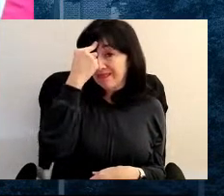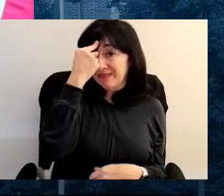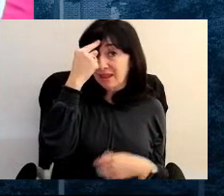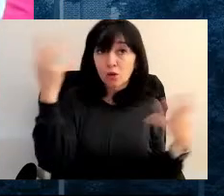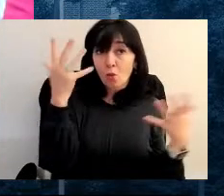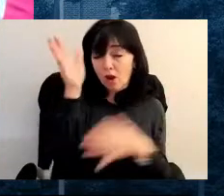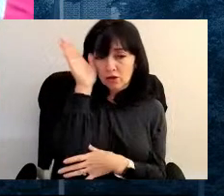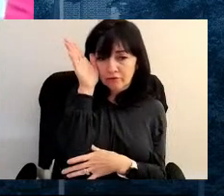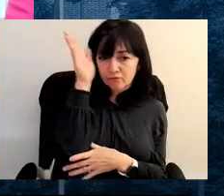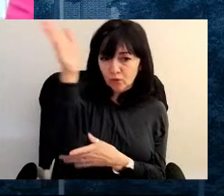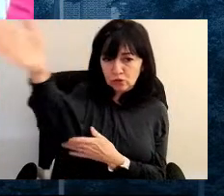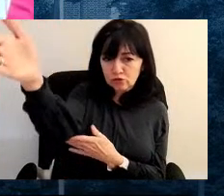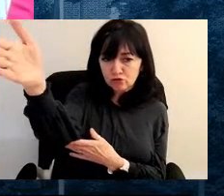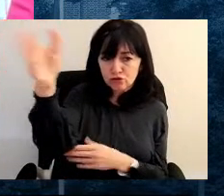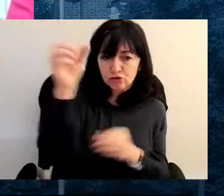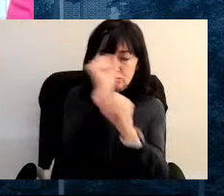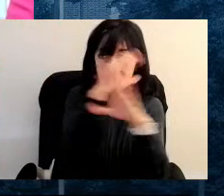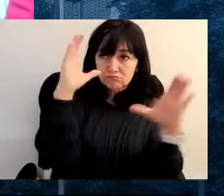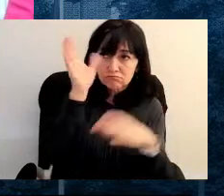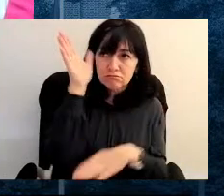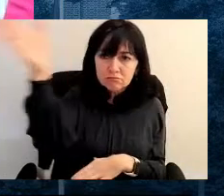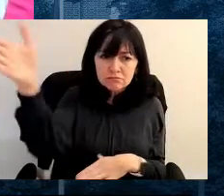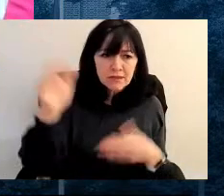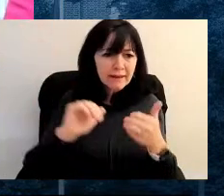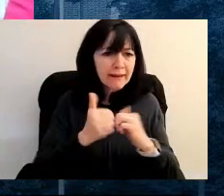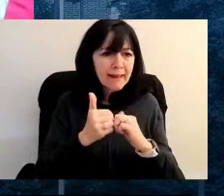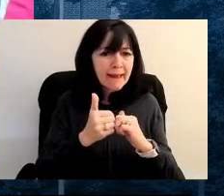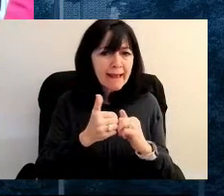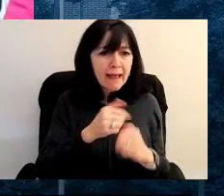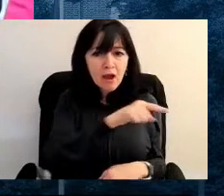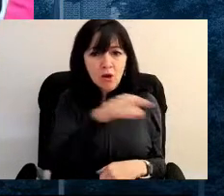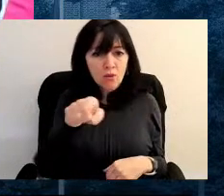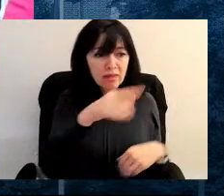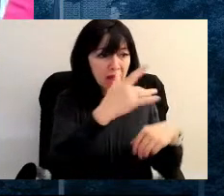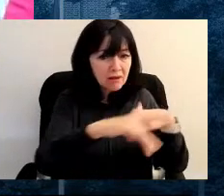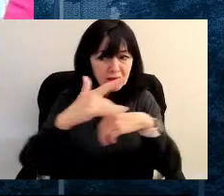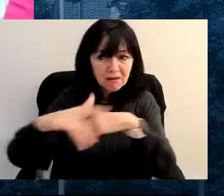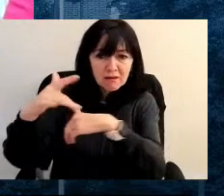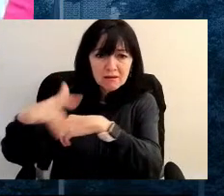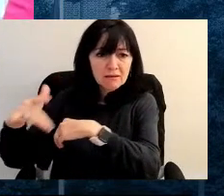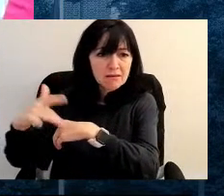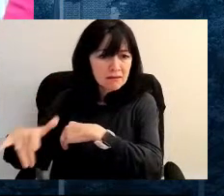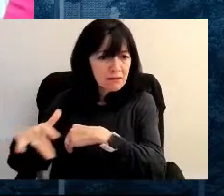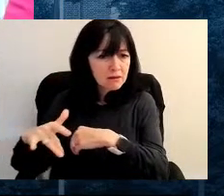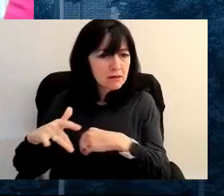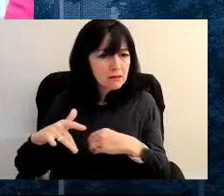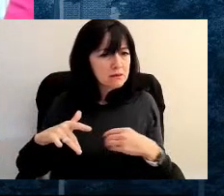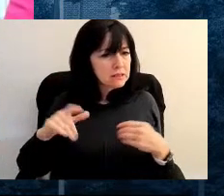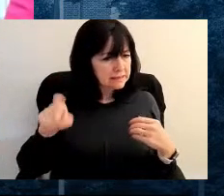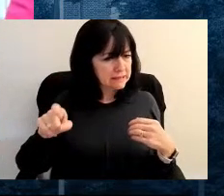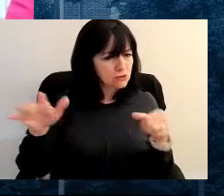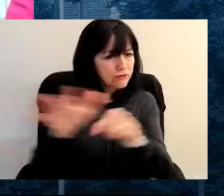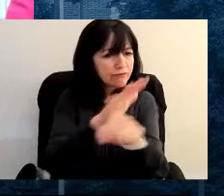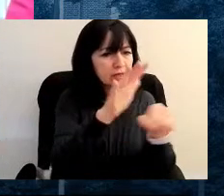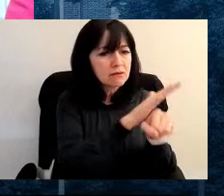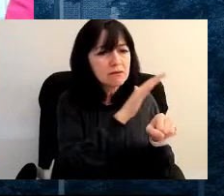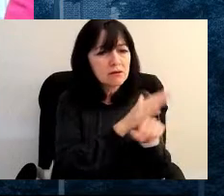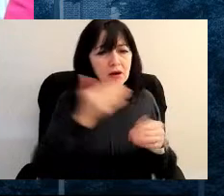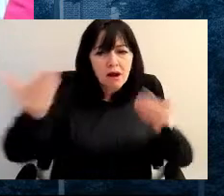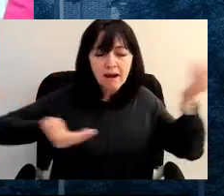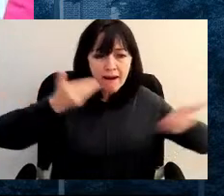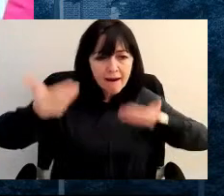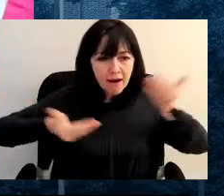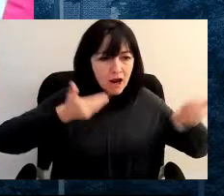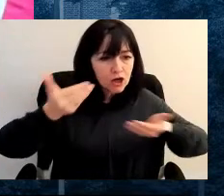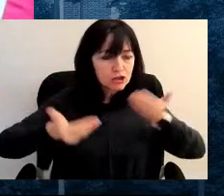issue of filling vacancies, being ahead of the game in regard to the season of recruitment this upcoming